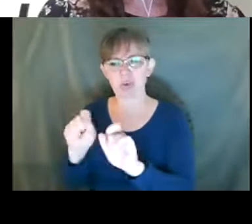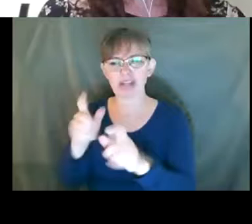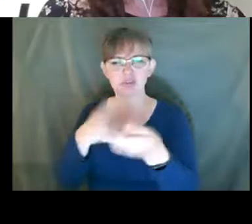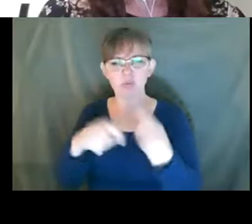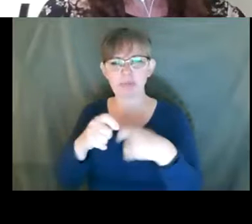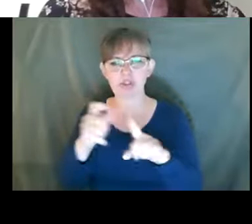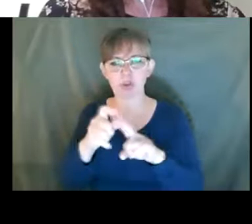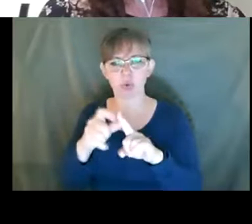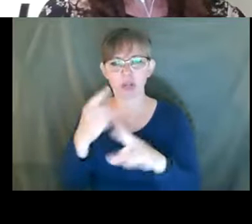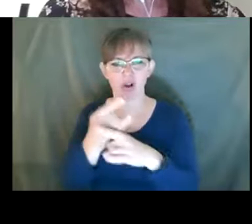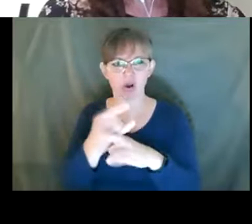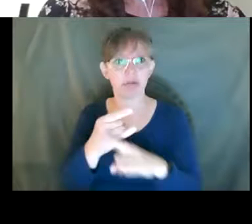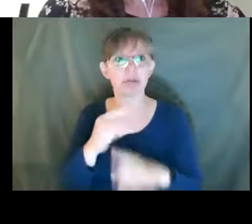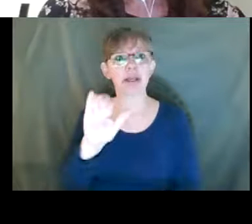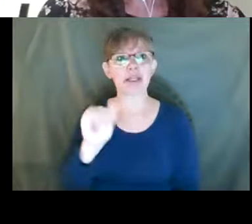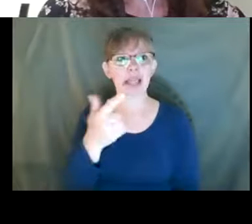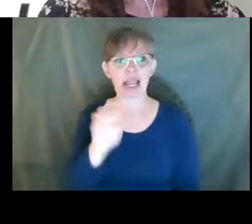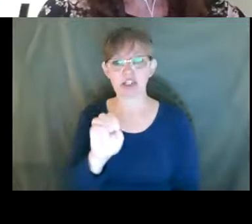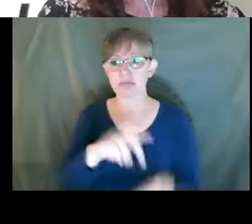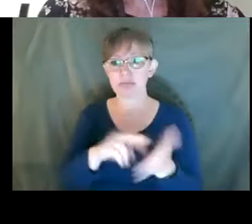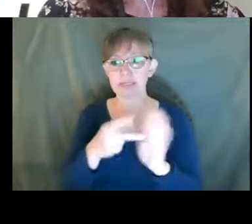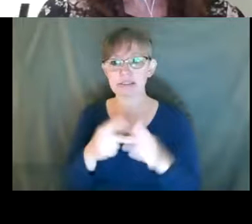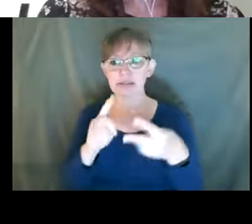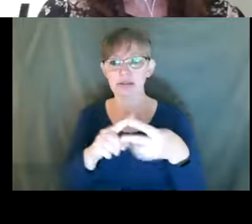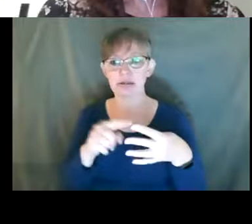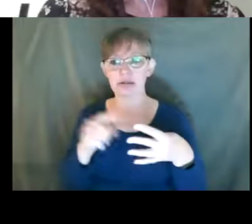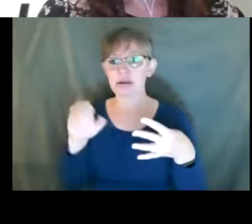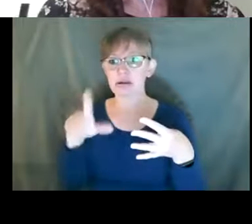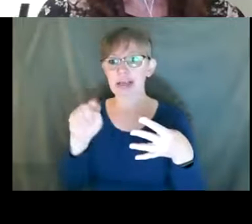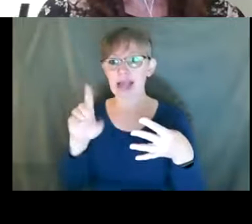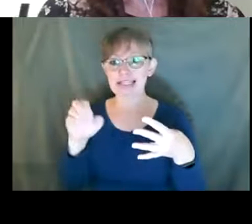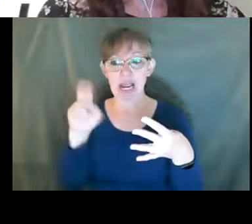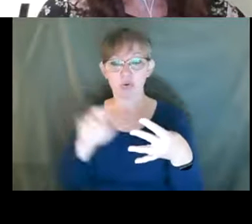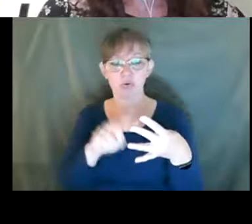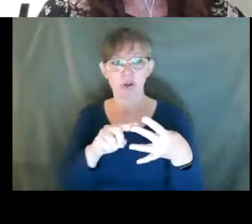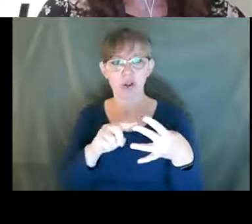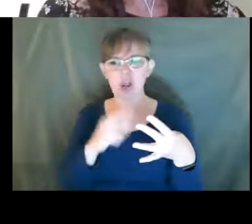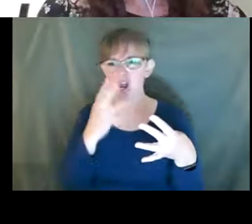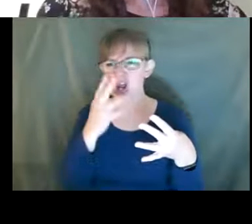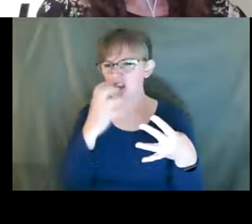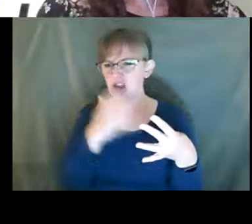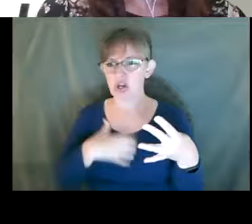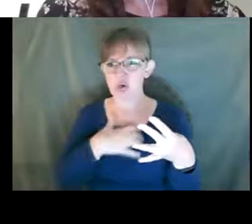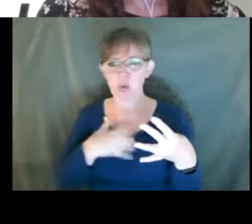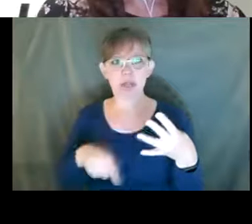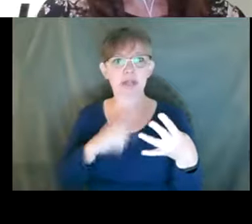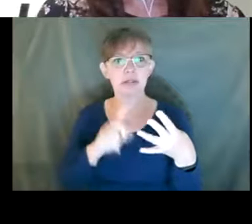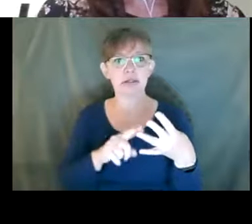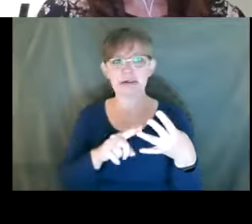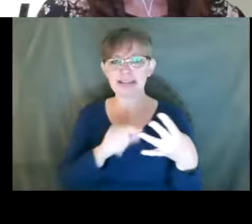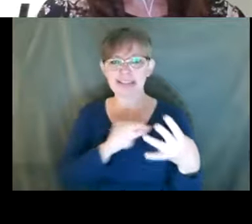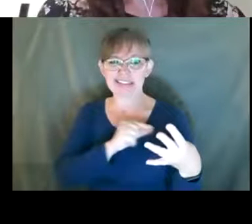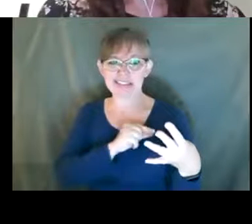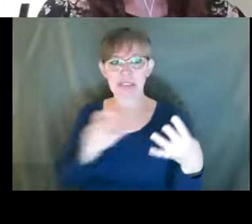CAGE stands for cut down, annoyed, guilty, and eye opener. So you ask them if